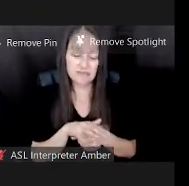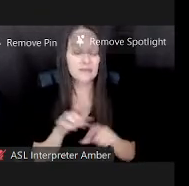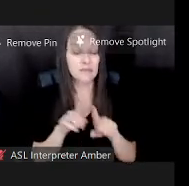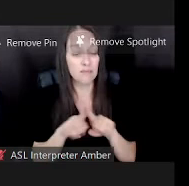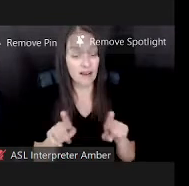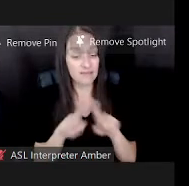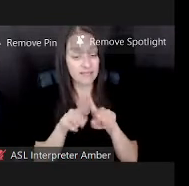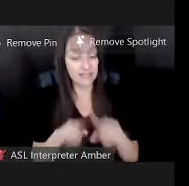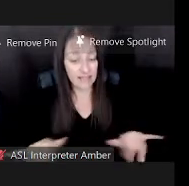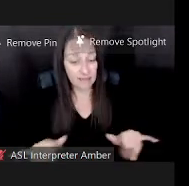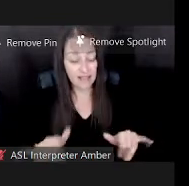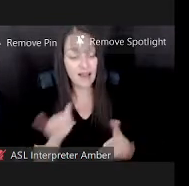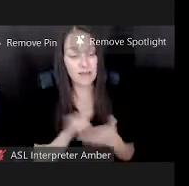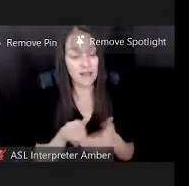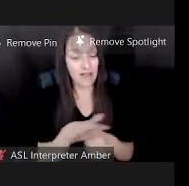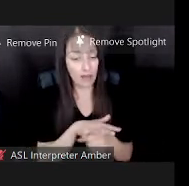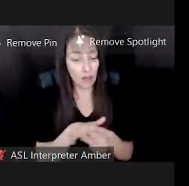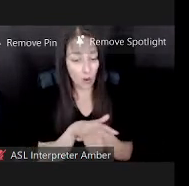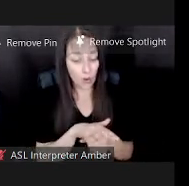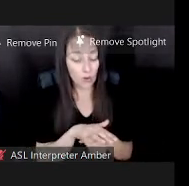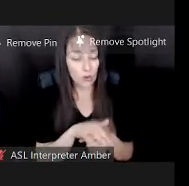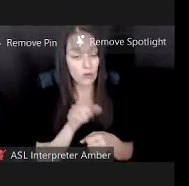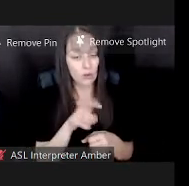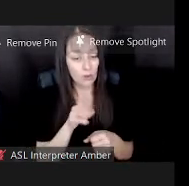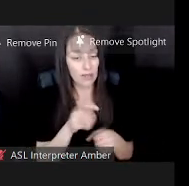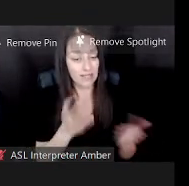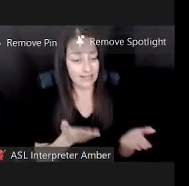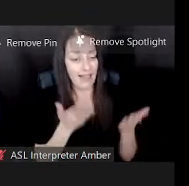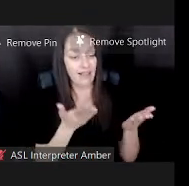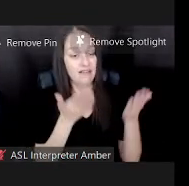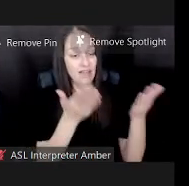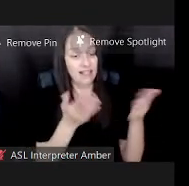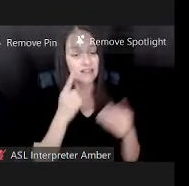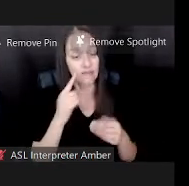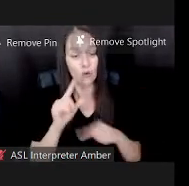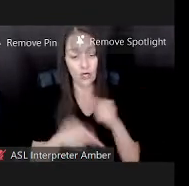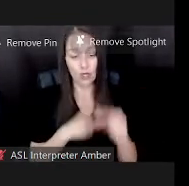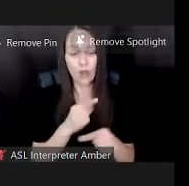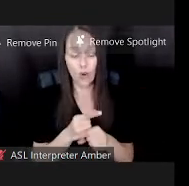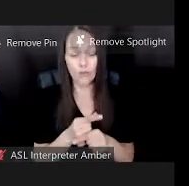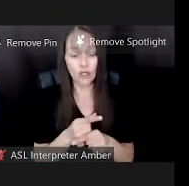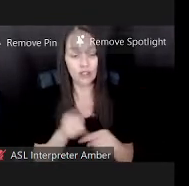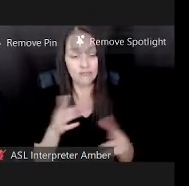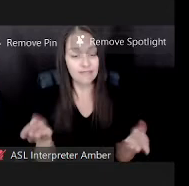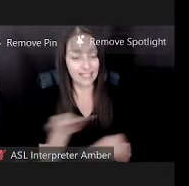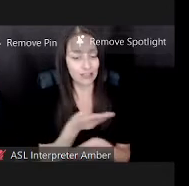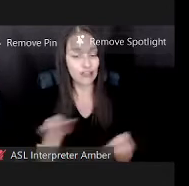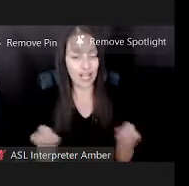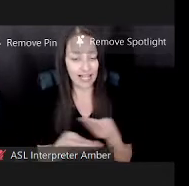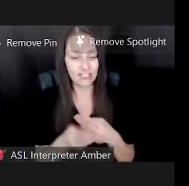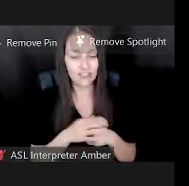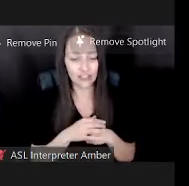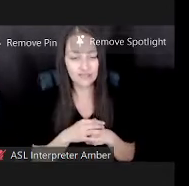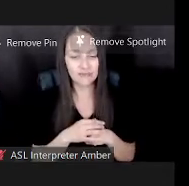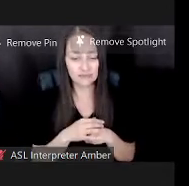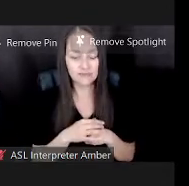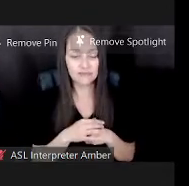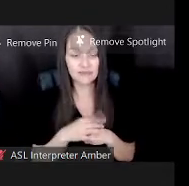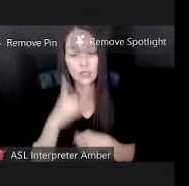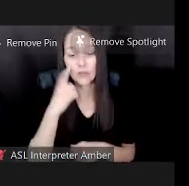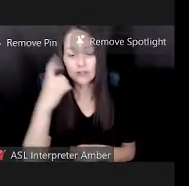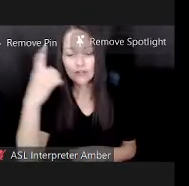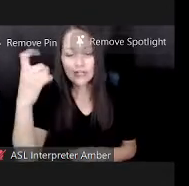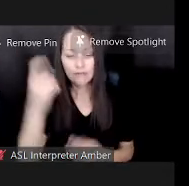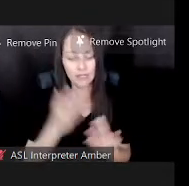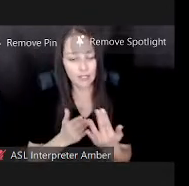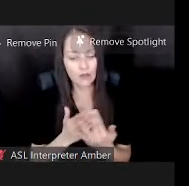local and elevating it into a global exchange practice. Yeah. We're dreaming through uncertainty, and we